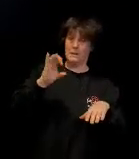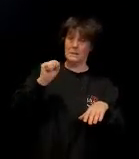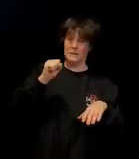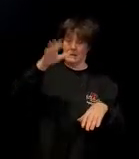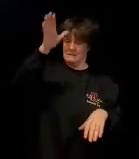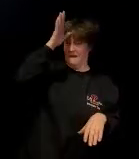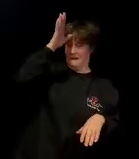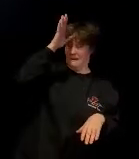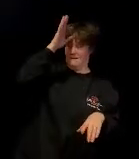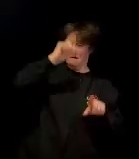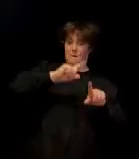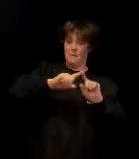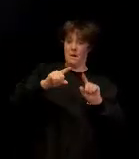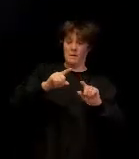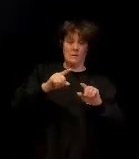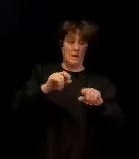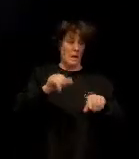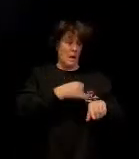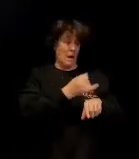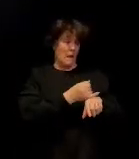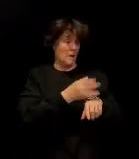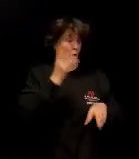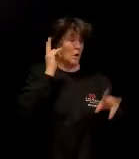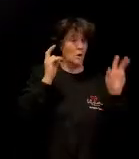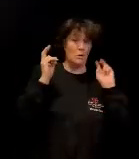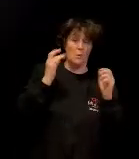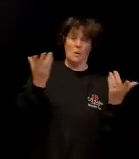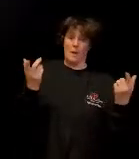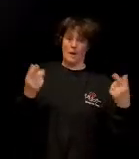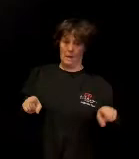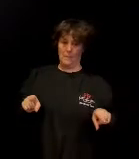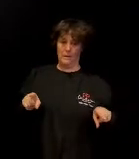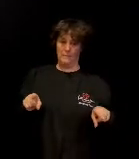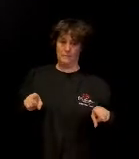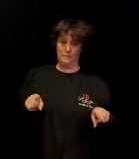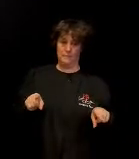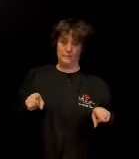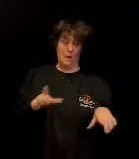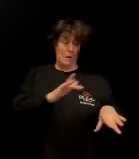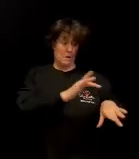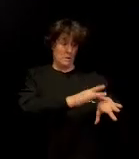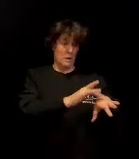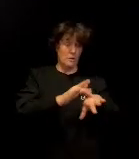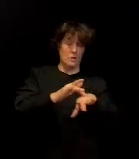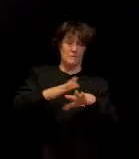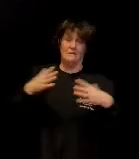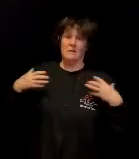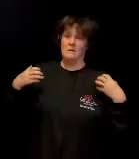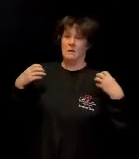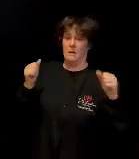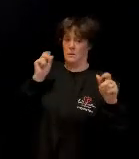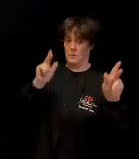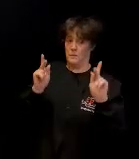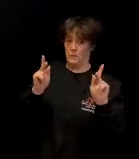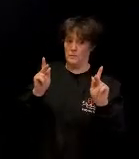the island heard of what was going on and him laying on their hands and him being the healing somebody,